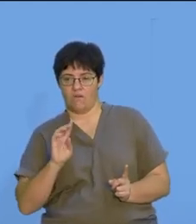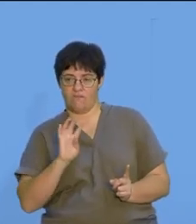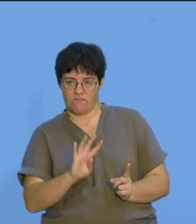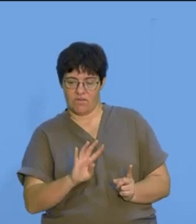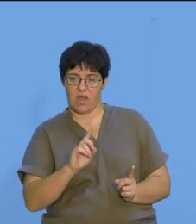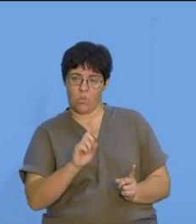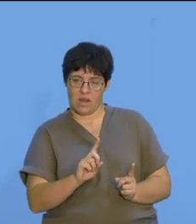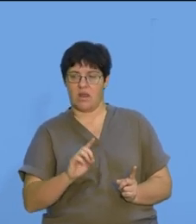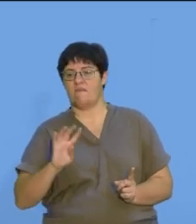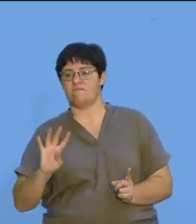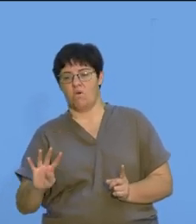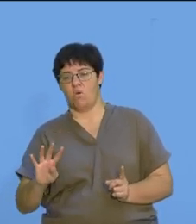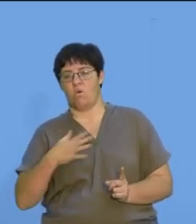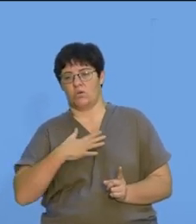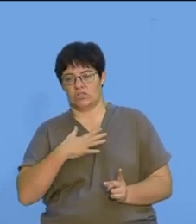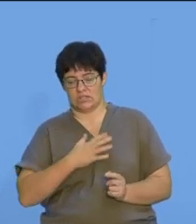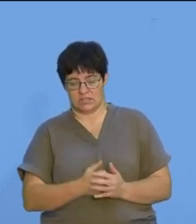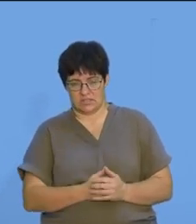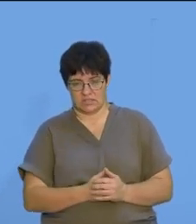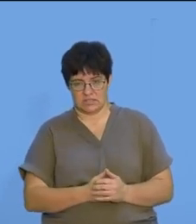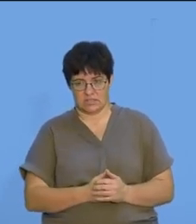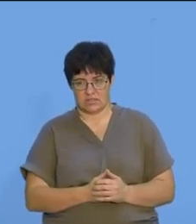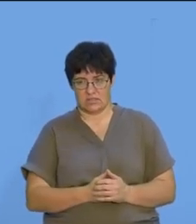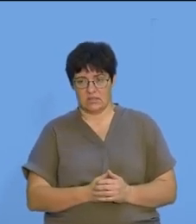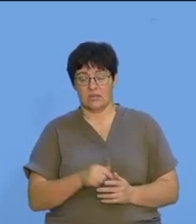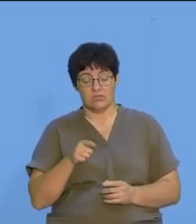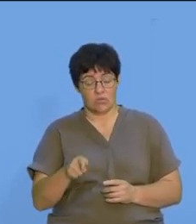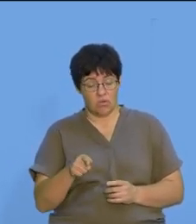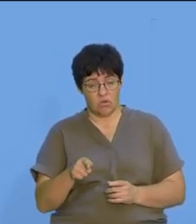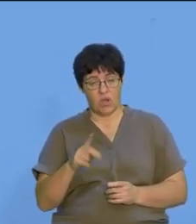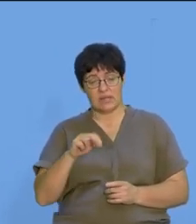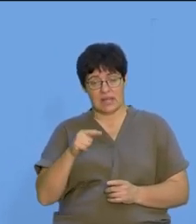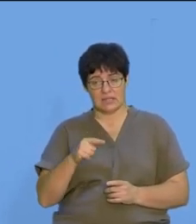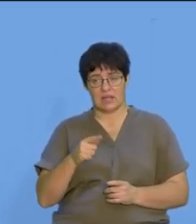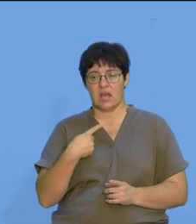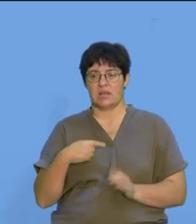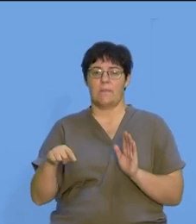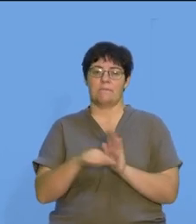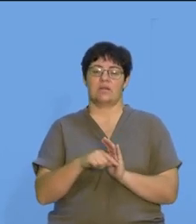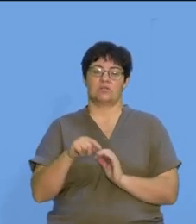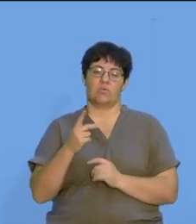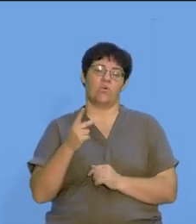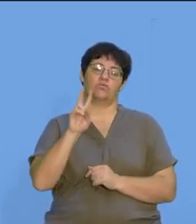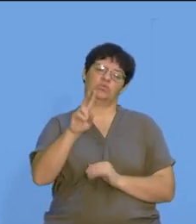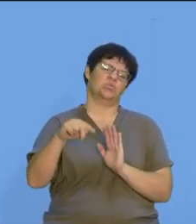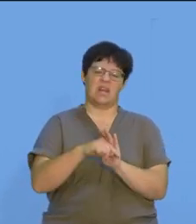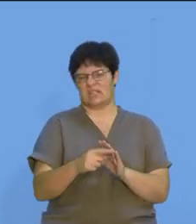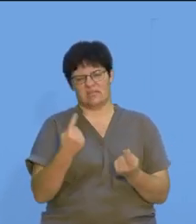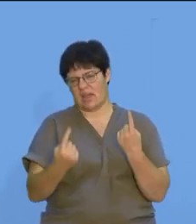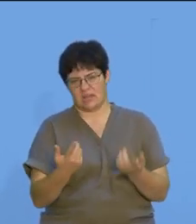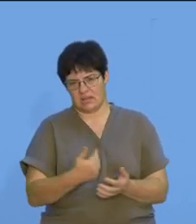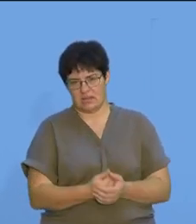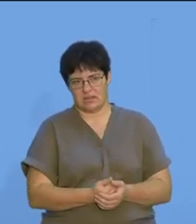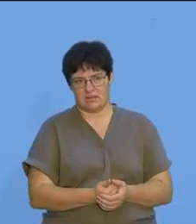and 4 oxygen atoms, okay? And the net charge in that polyatomic ion is 2